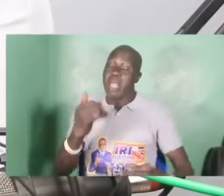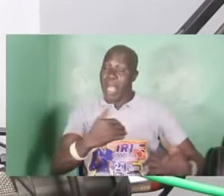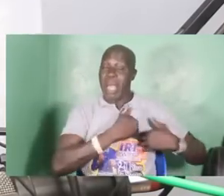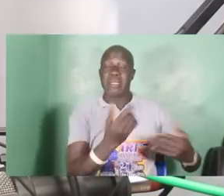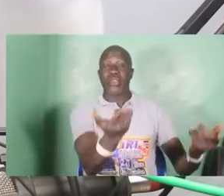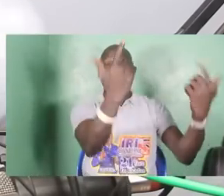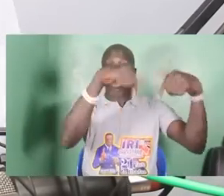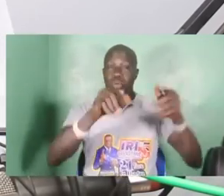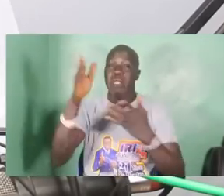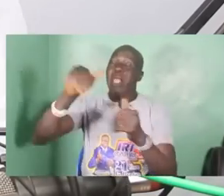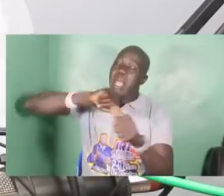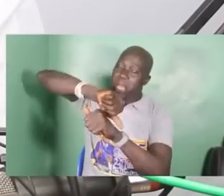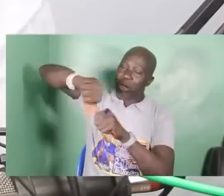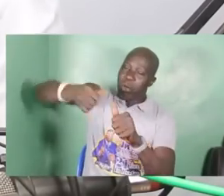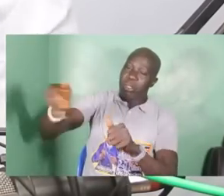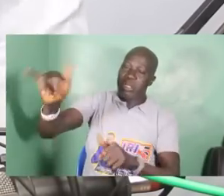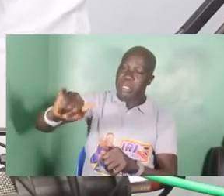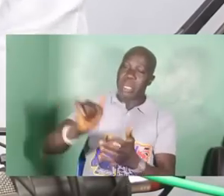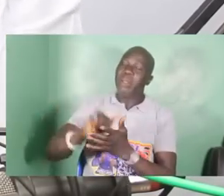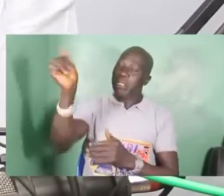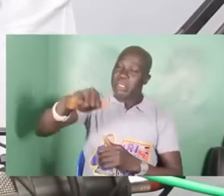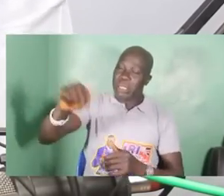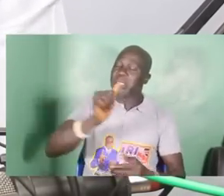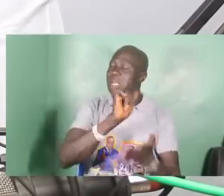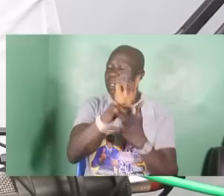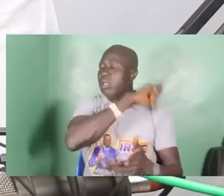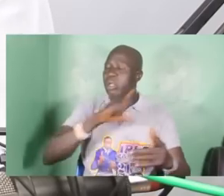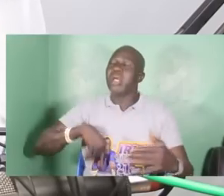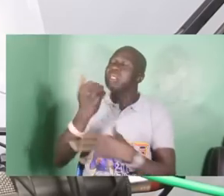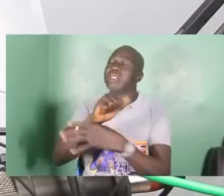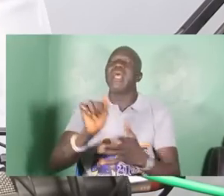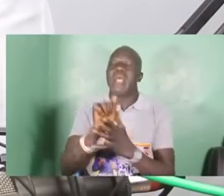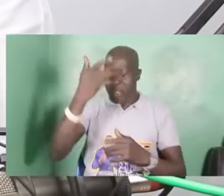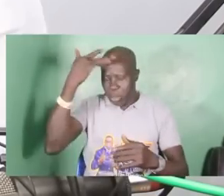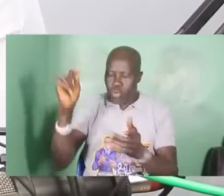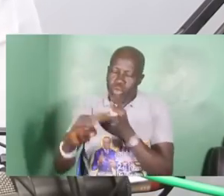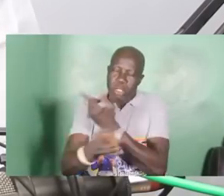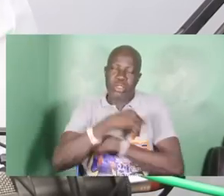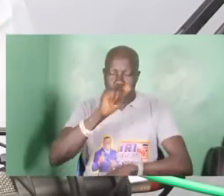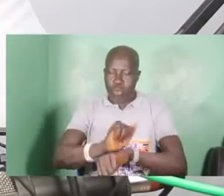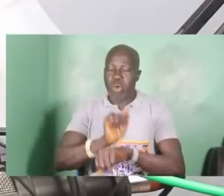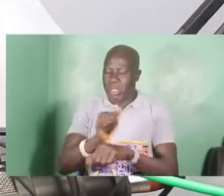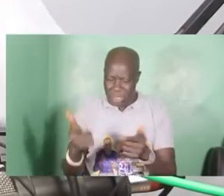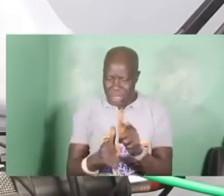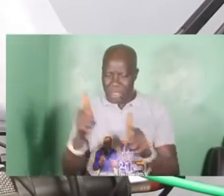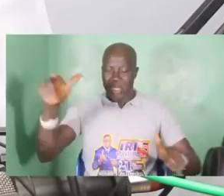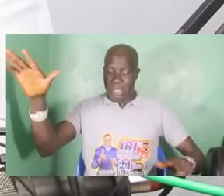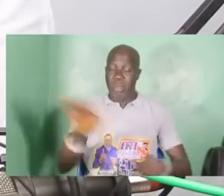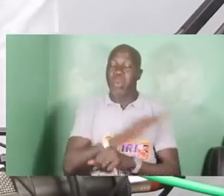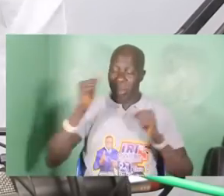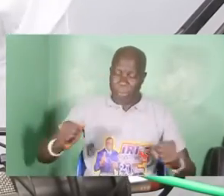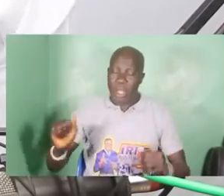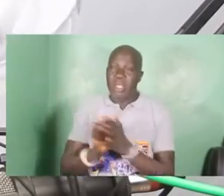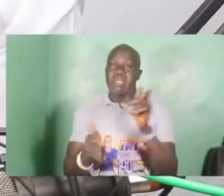should anoint them. Ben, the Lord says the Father. He said, only man he has done. There's anointing. He said, don't let